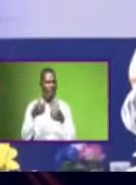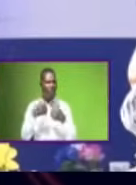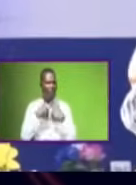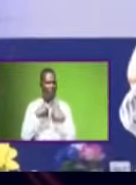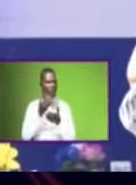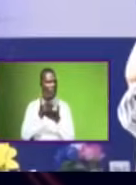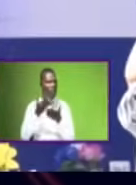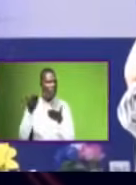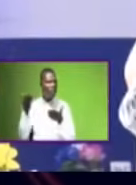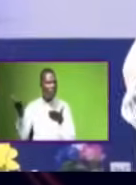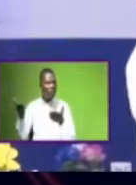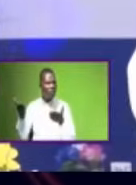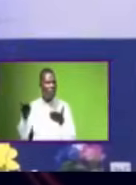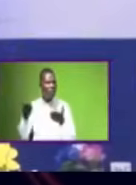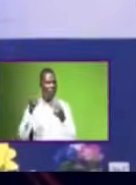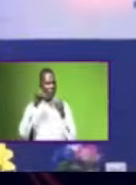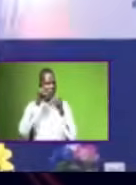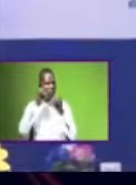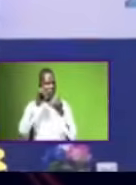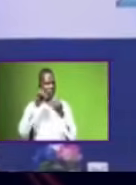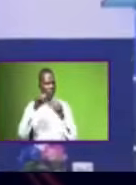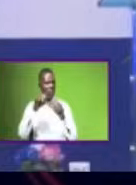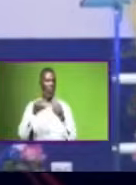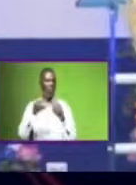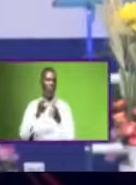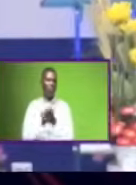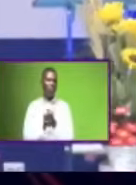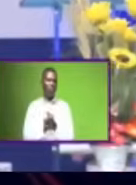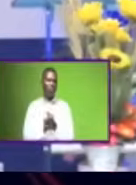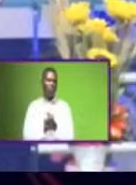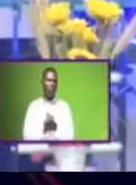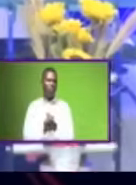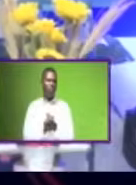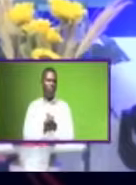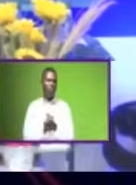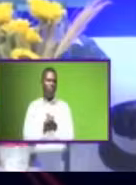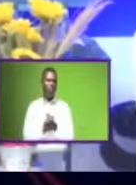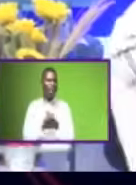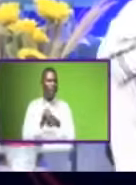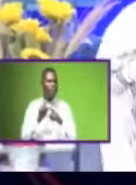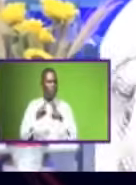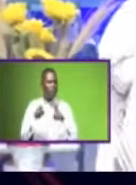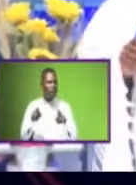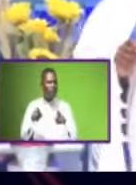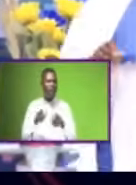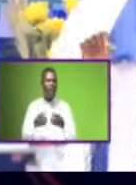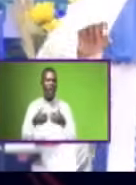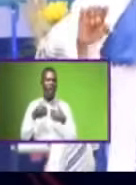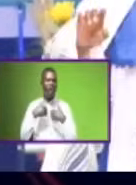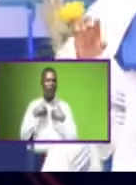Although they do not believe in the existence of and this so, power,